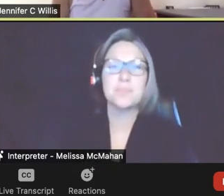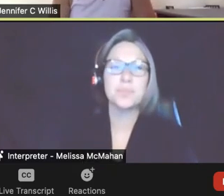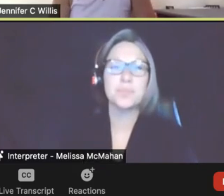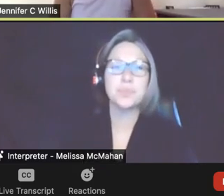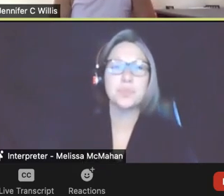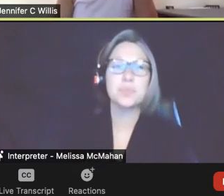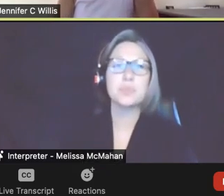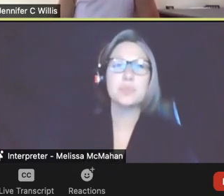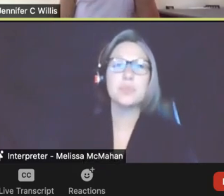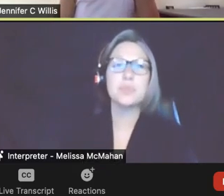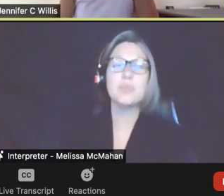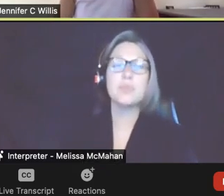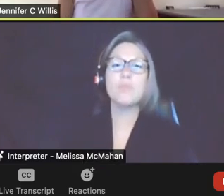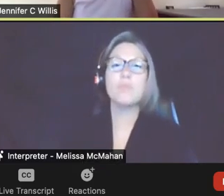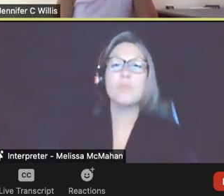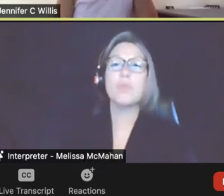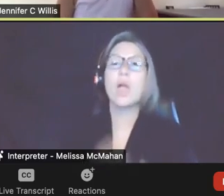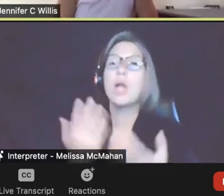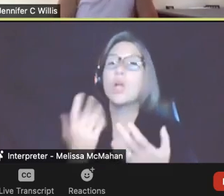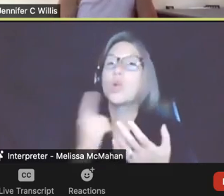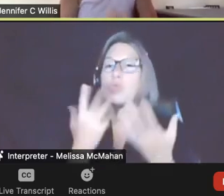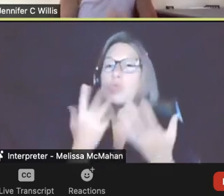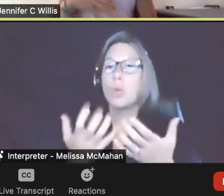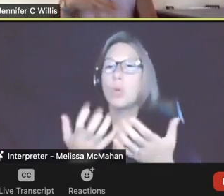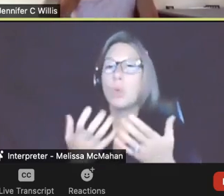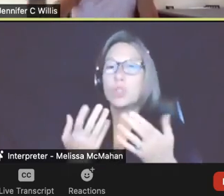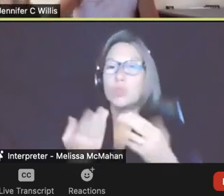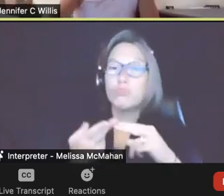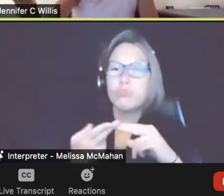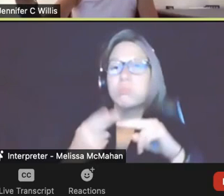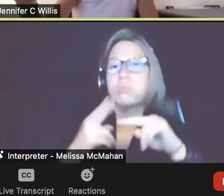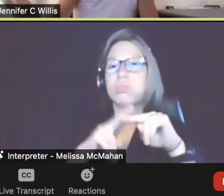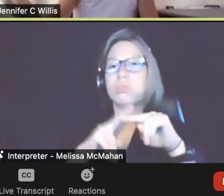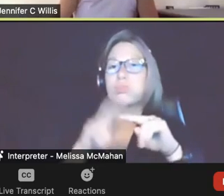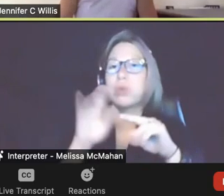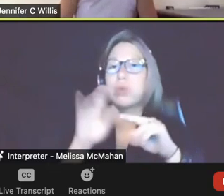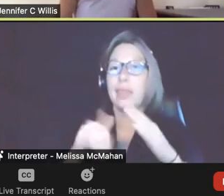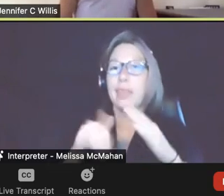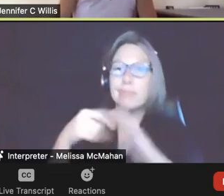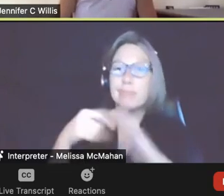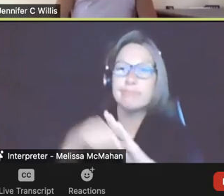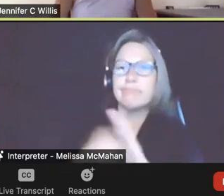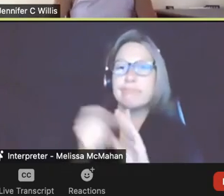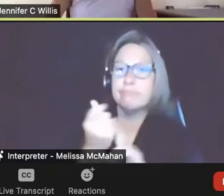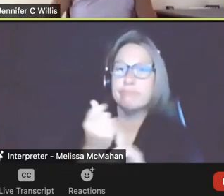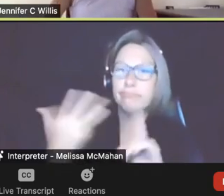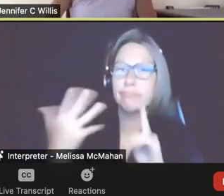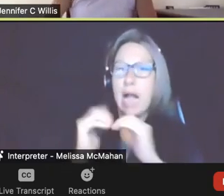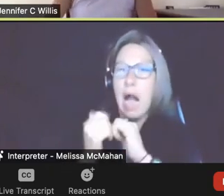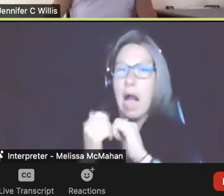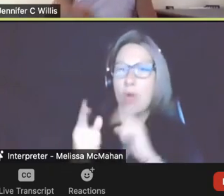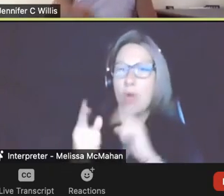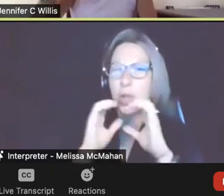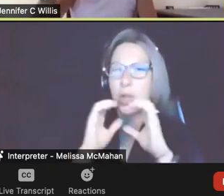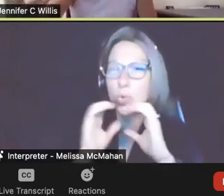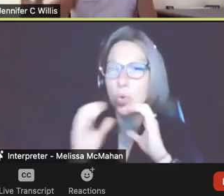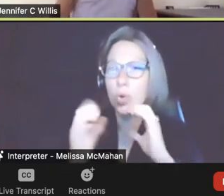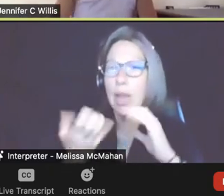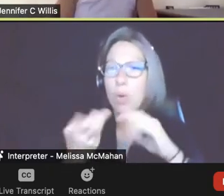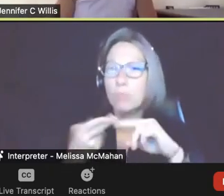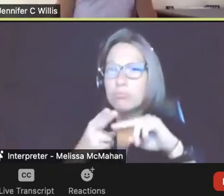And increase that depth and breadth of how they communicate by responding to what the child is currently doing